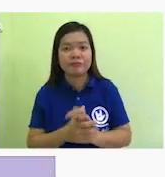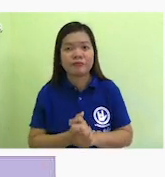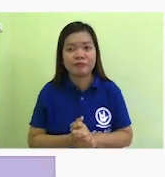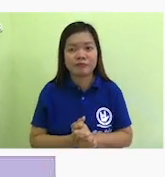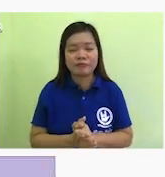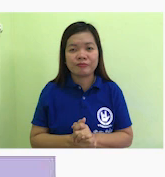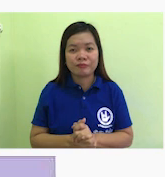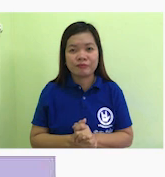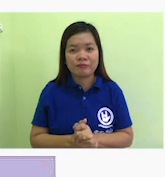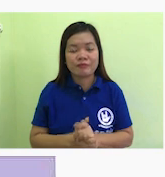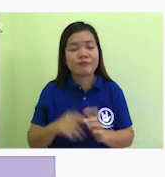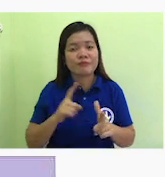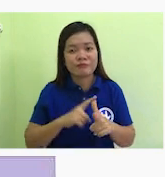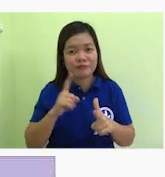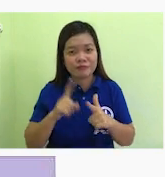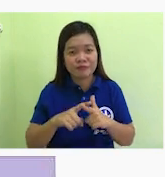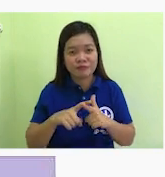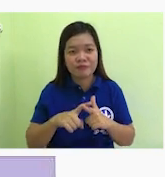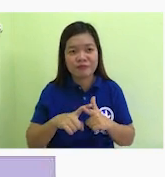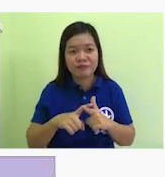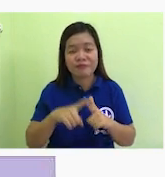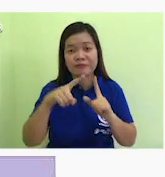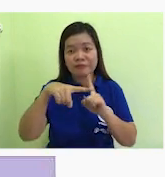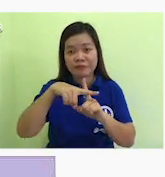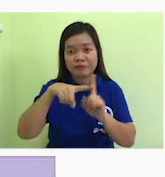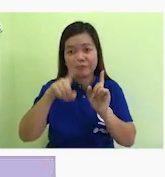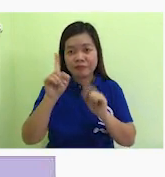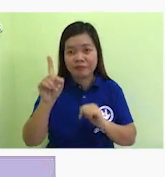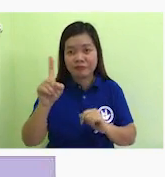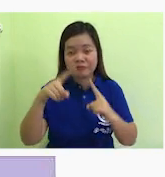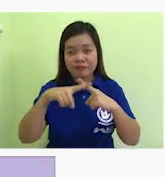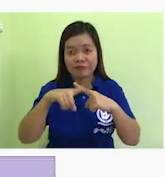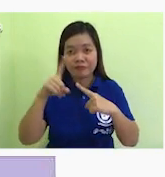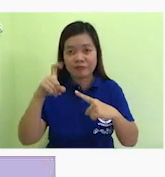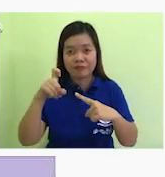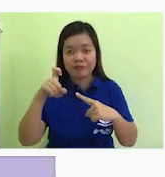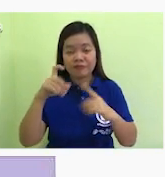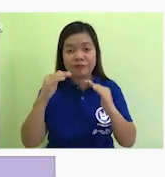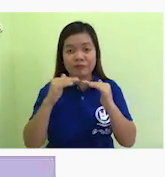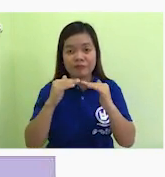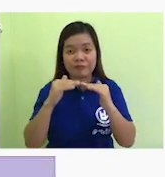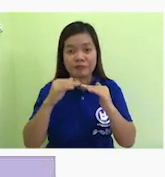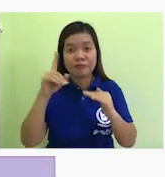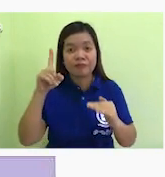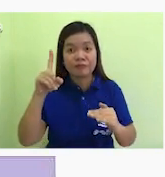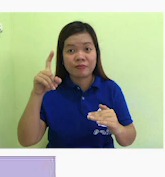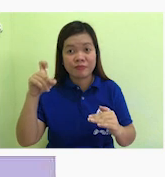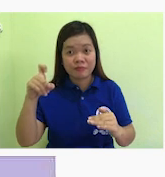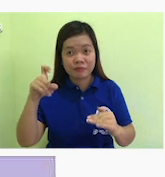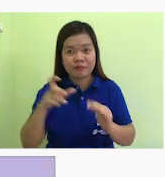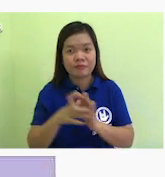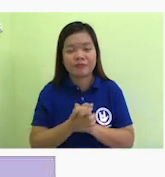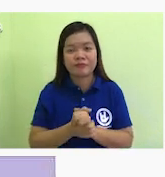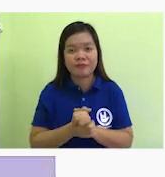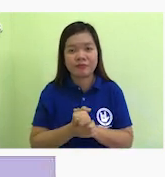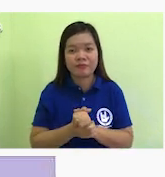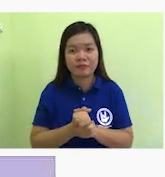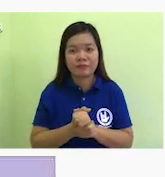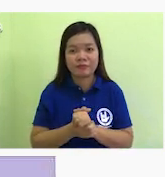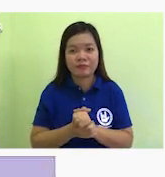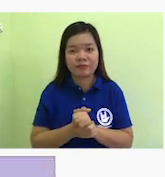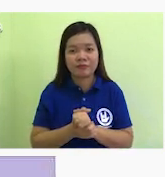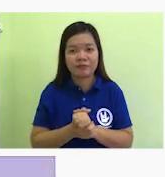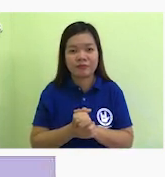negative 4x. Then, positive 1 times x is 1x.